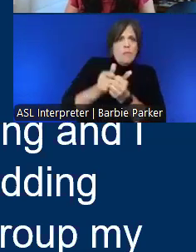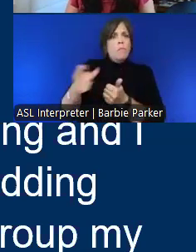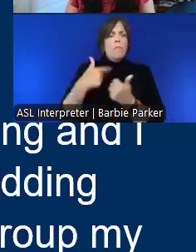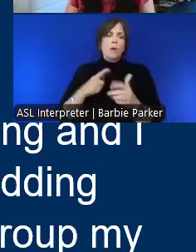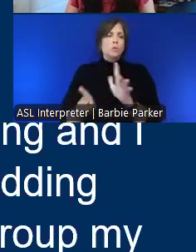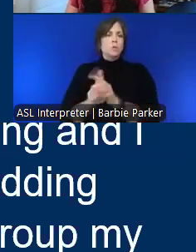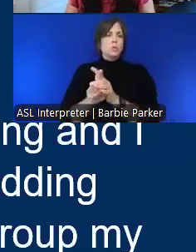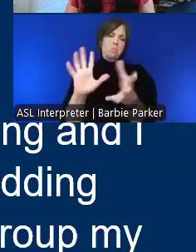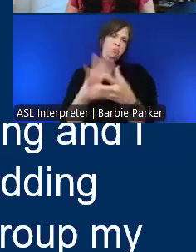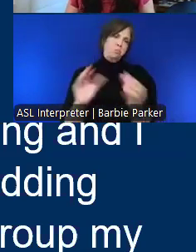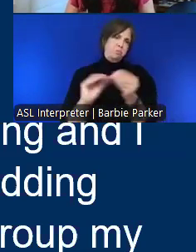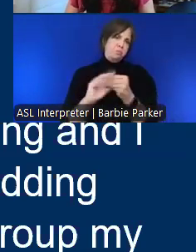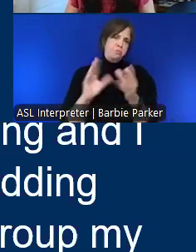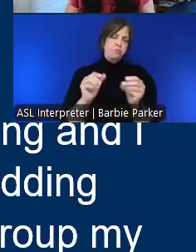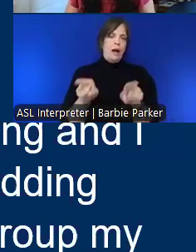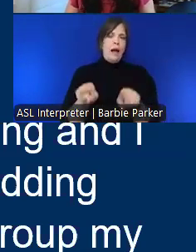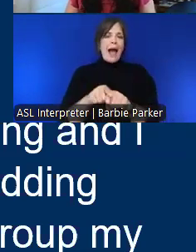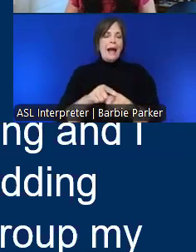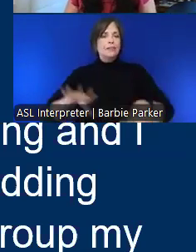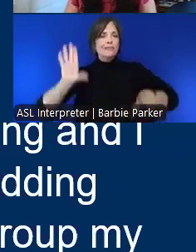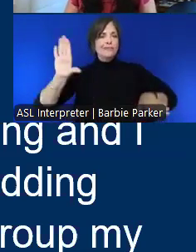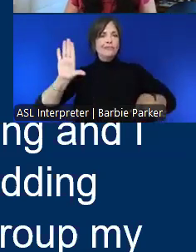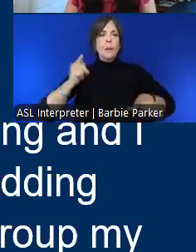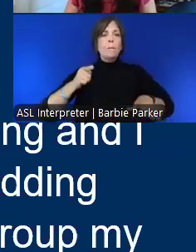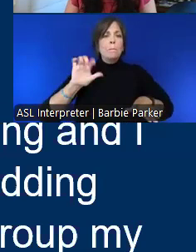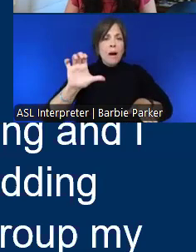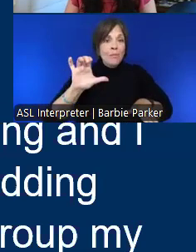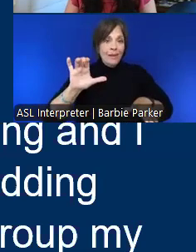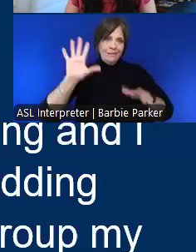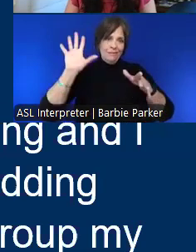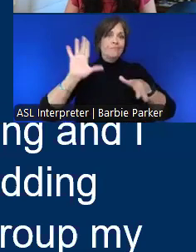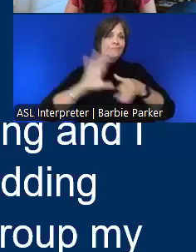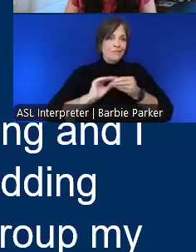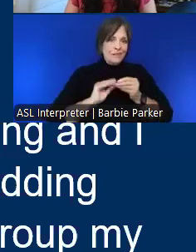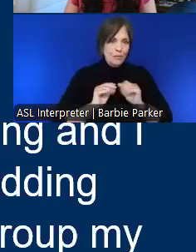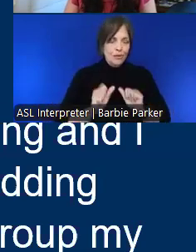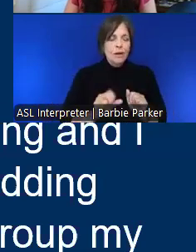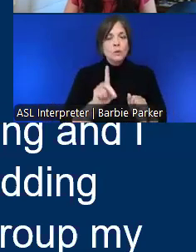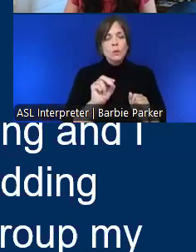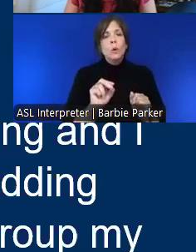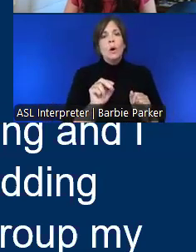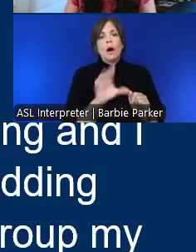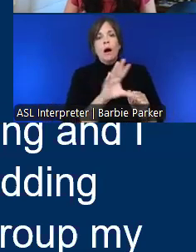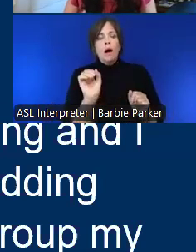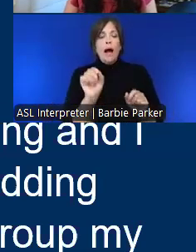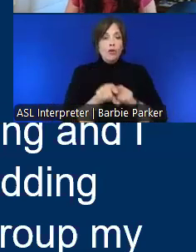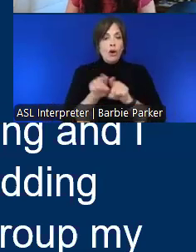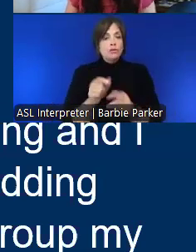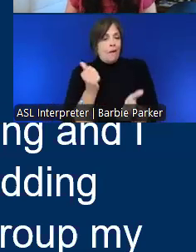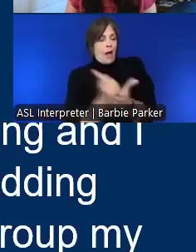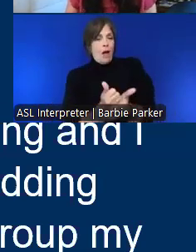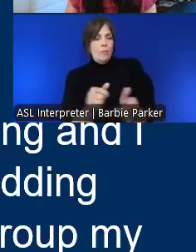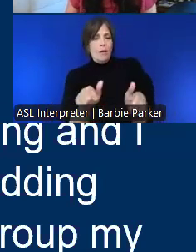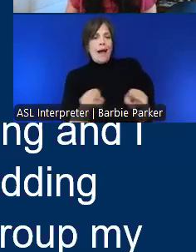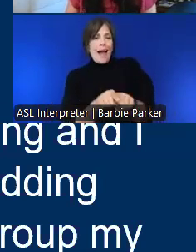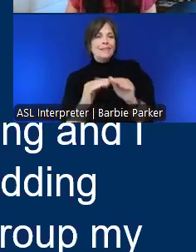as testimony, as public testimony. And I also help as a peer mentor